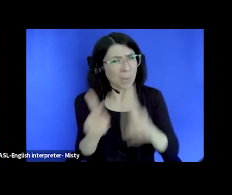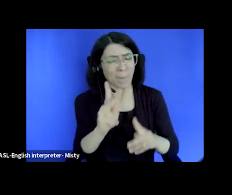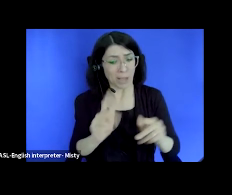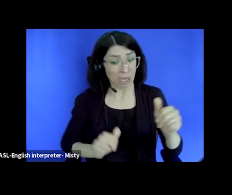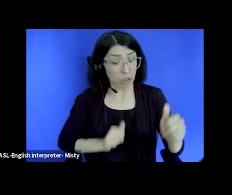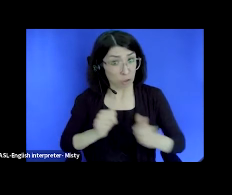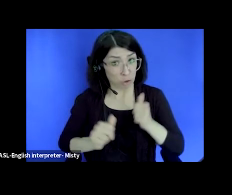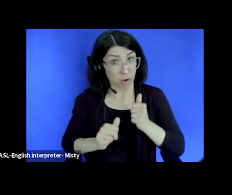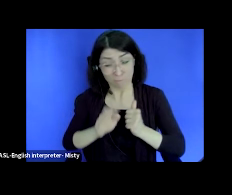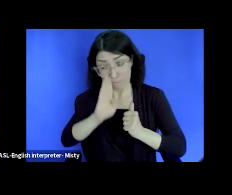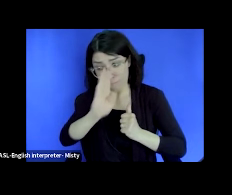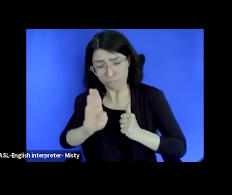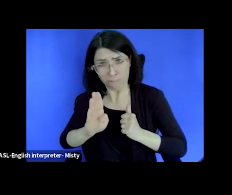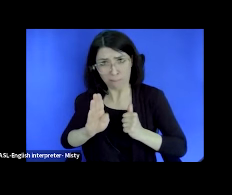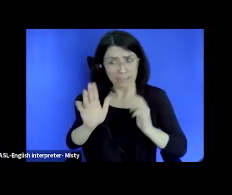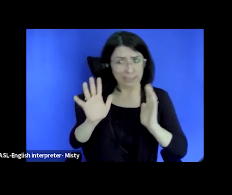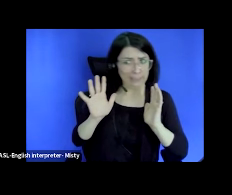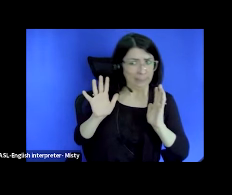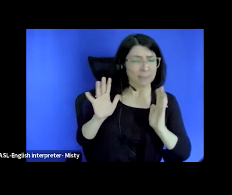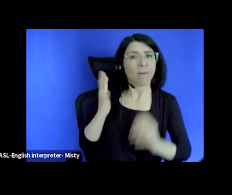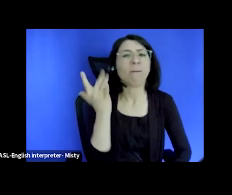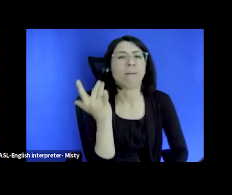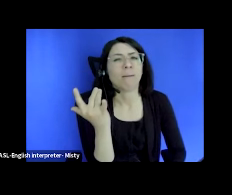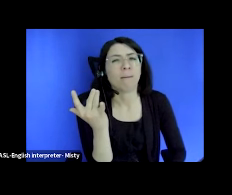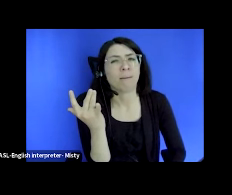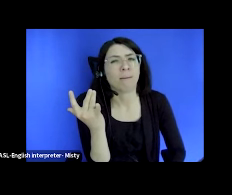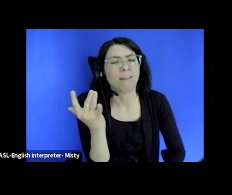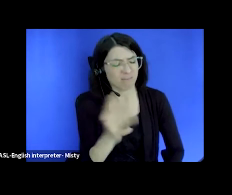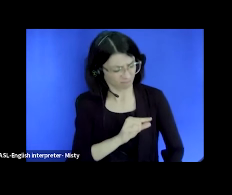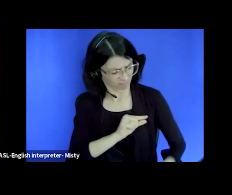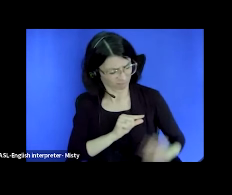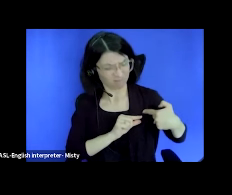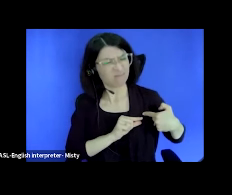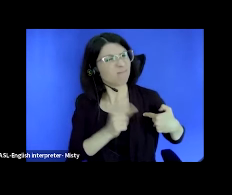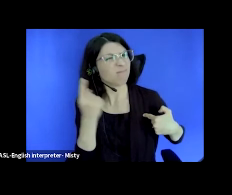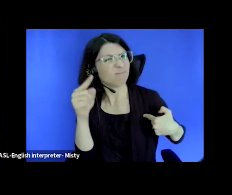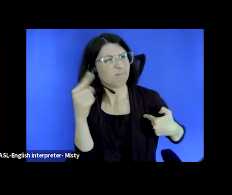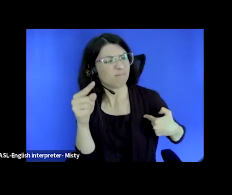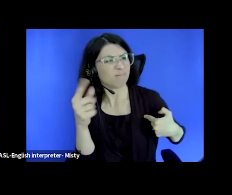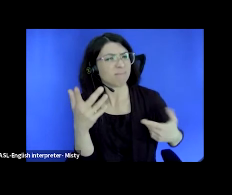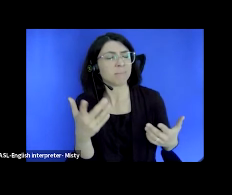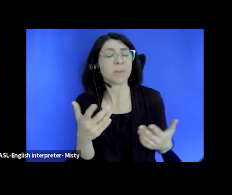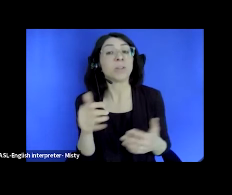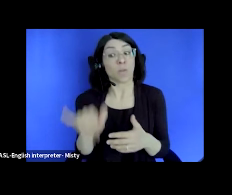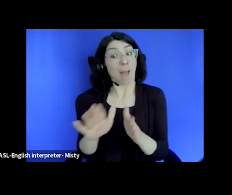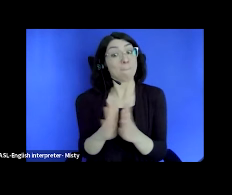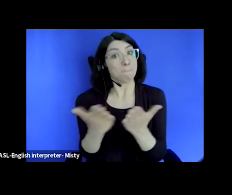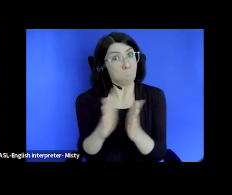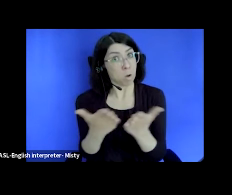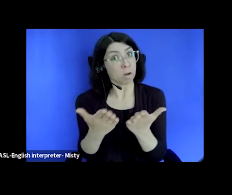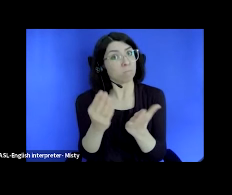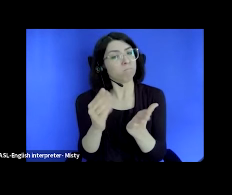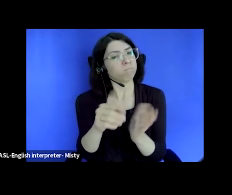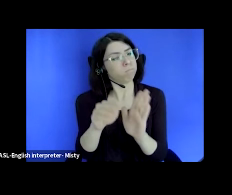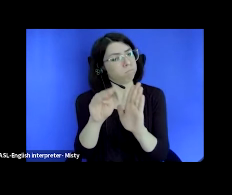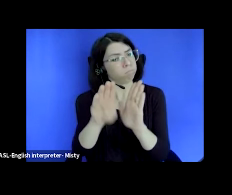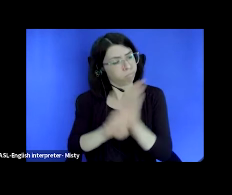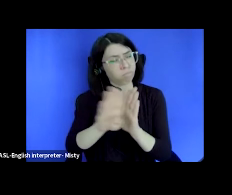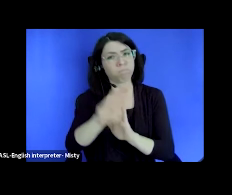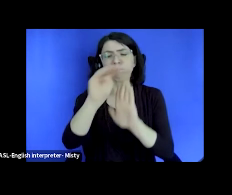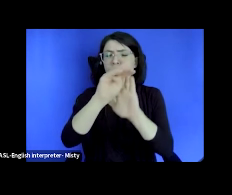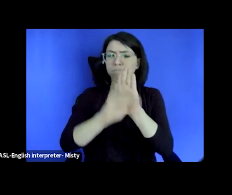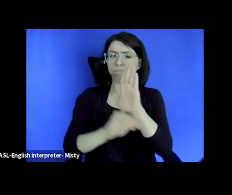it? So in this book, they laid out a series of assertive rights as human beings. Okay, so the first right